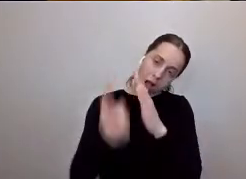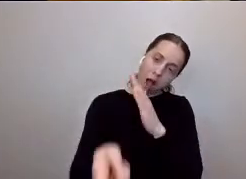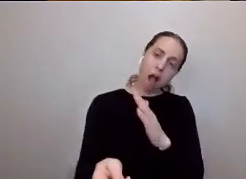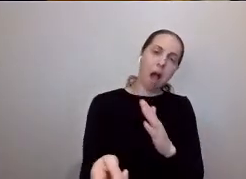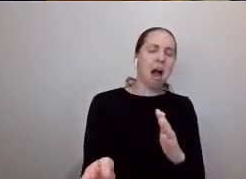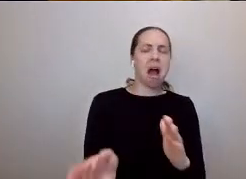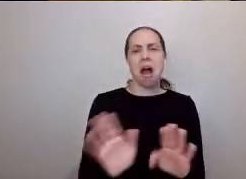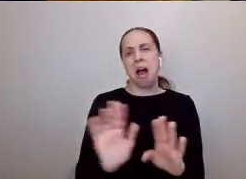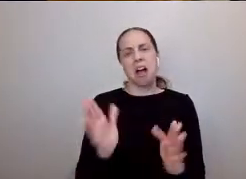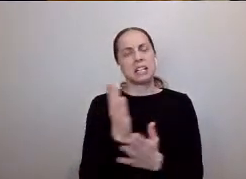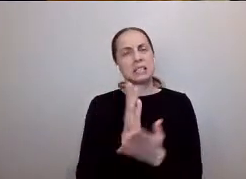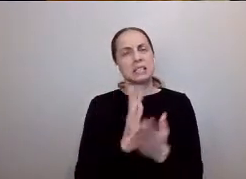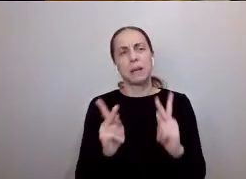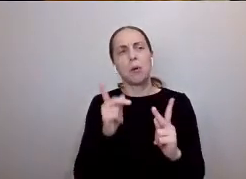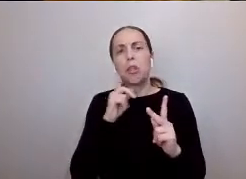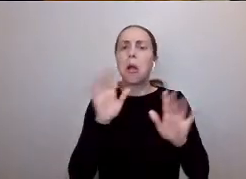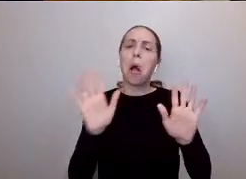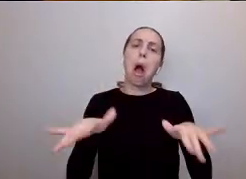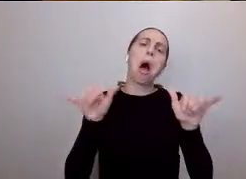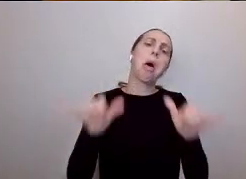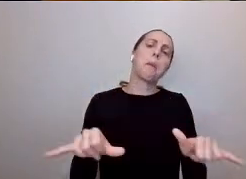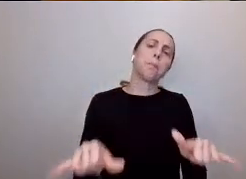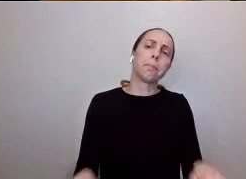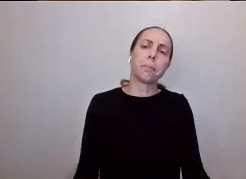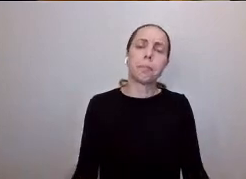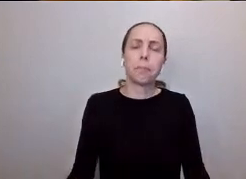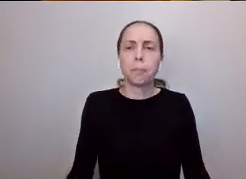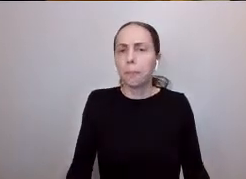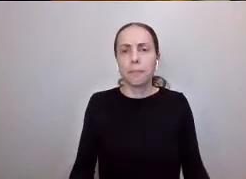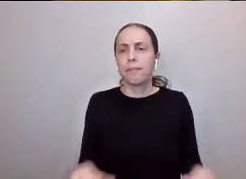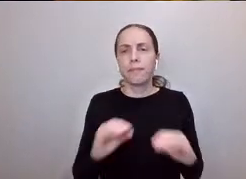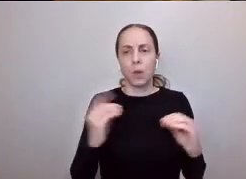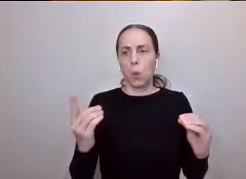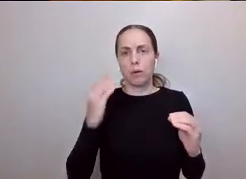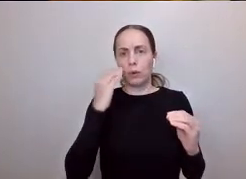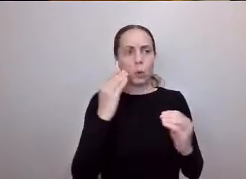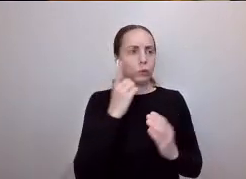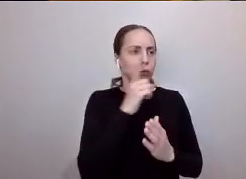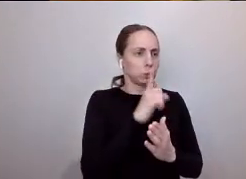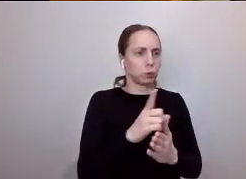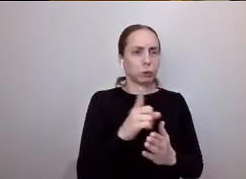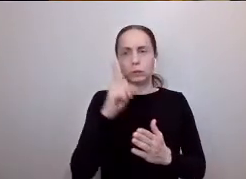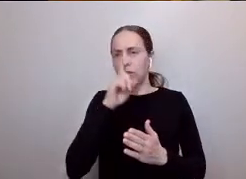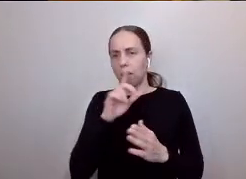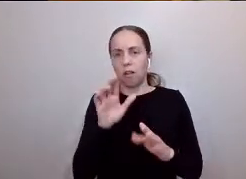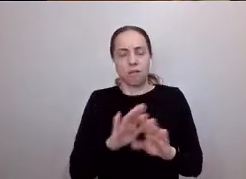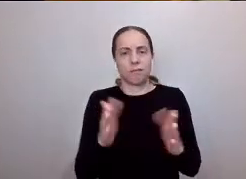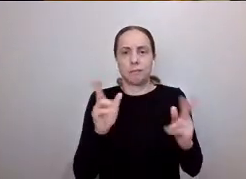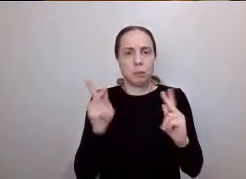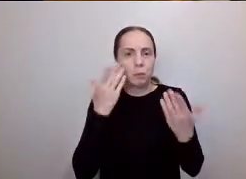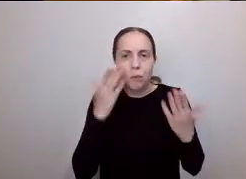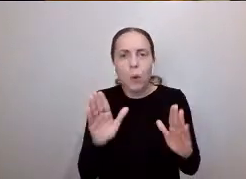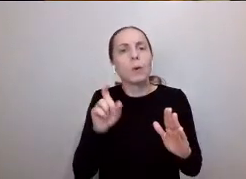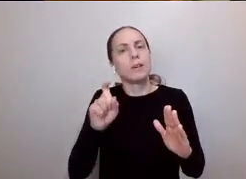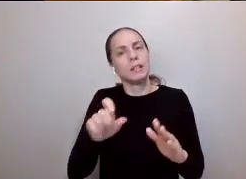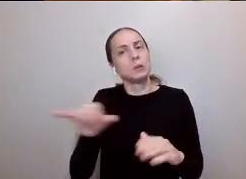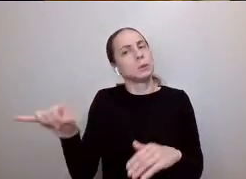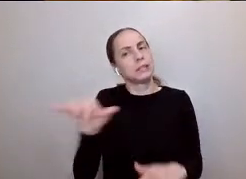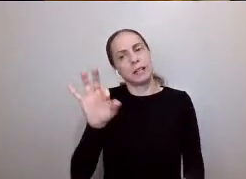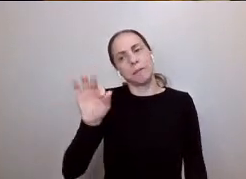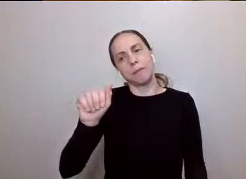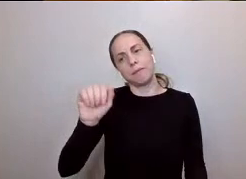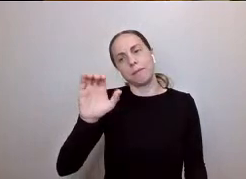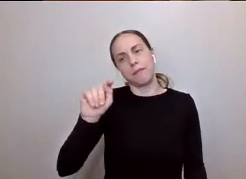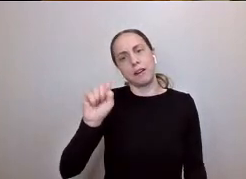changing anything, and nobody even knows what's true. And we need to get to a place that we're operating in the same set of facts. And I'll just say, given that this is a conversation